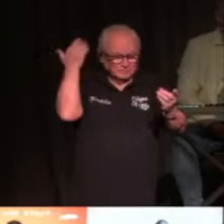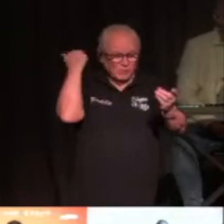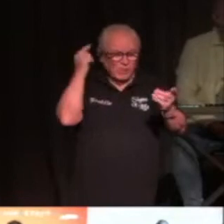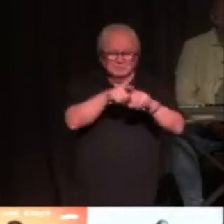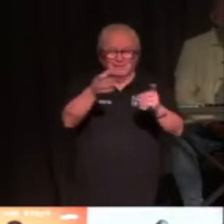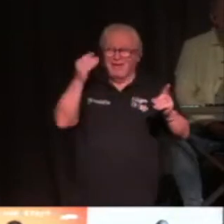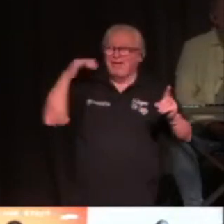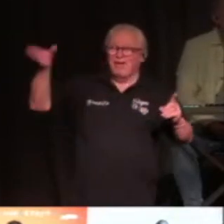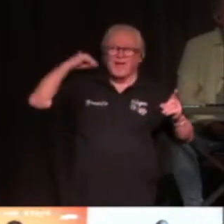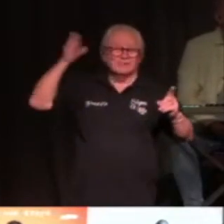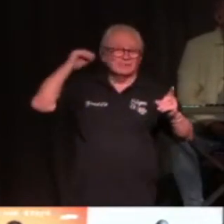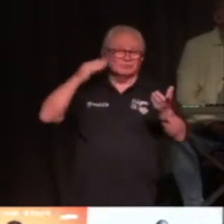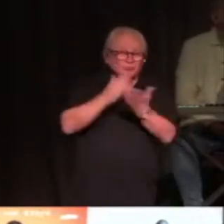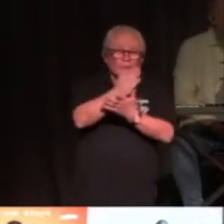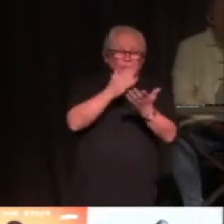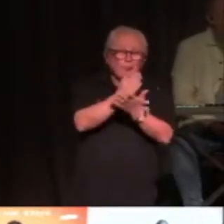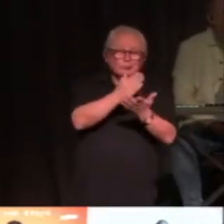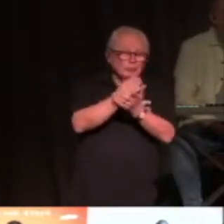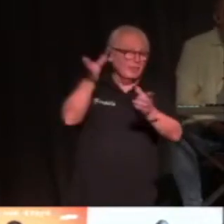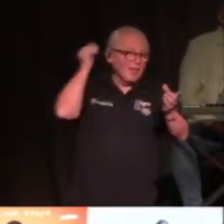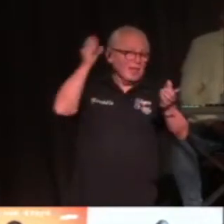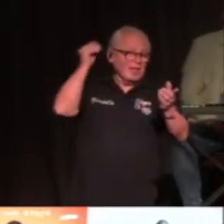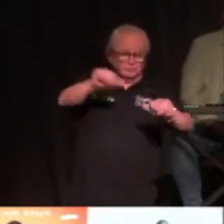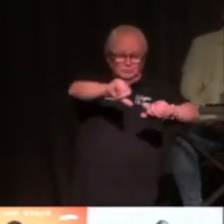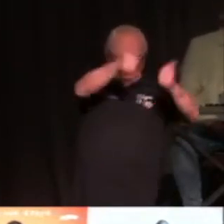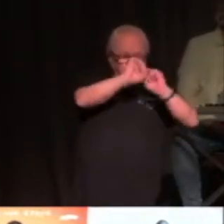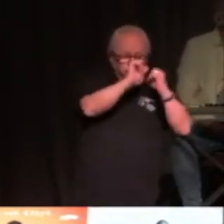Who have heard all the truth. You know, they've heard the